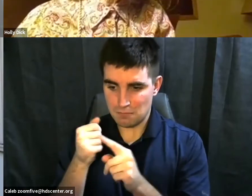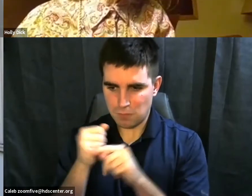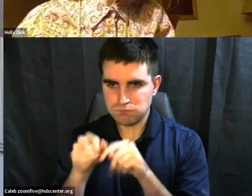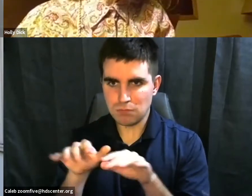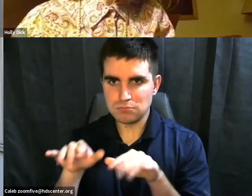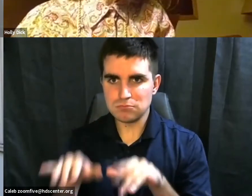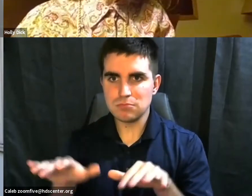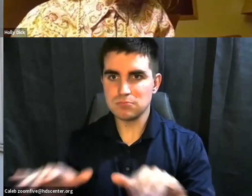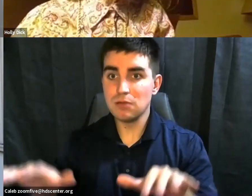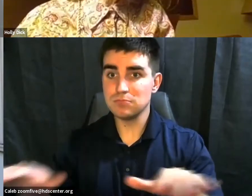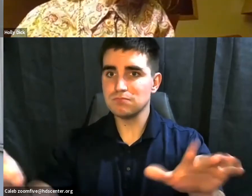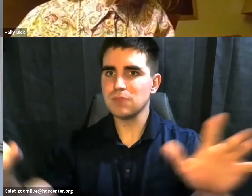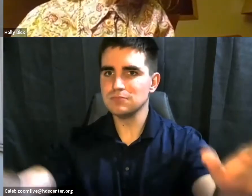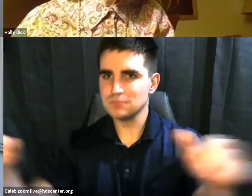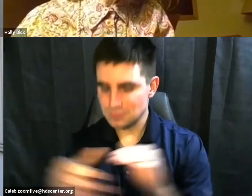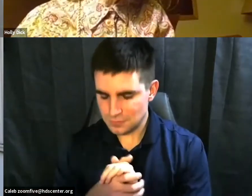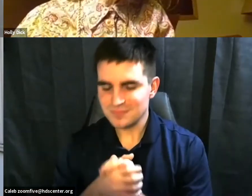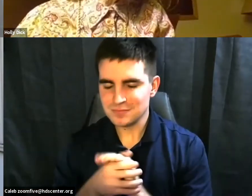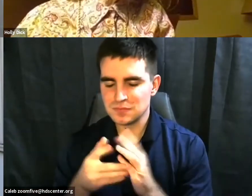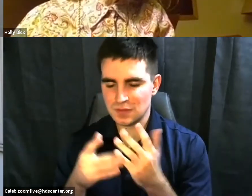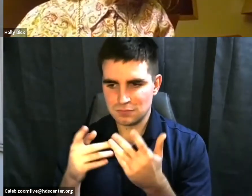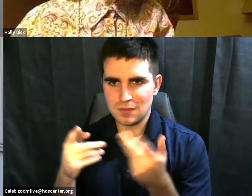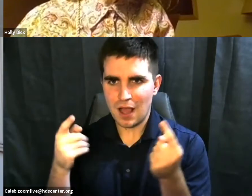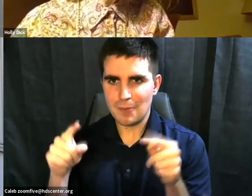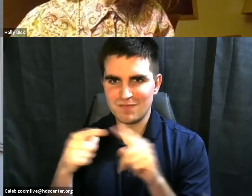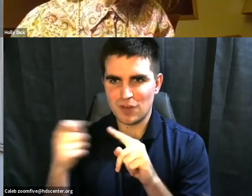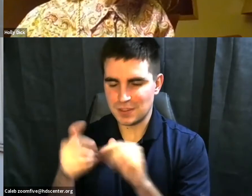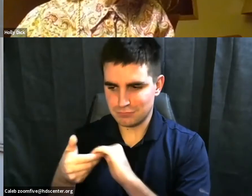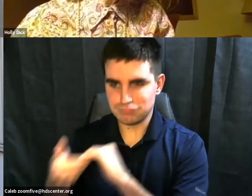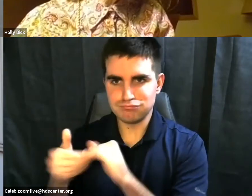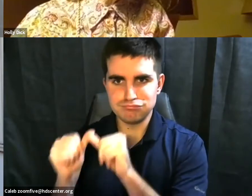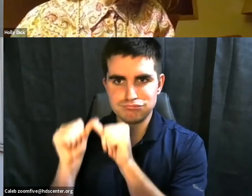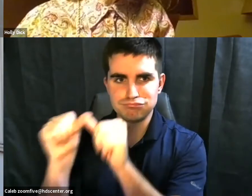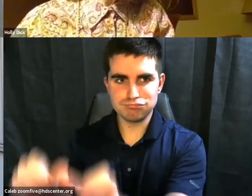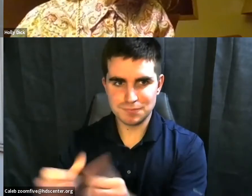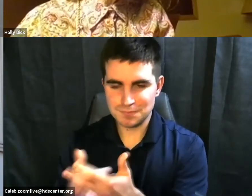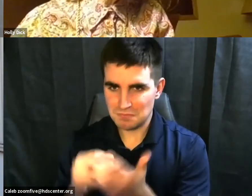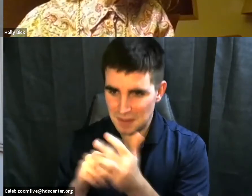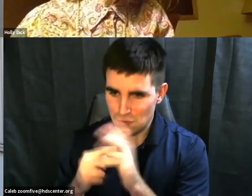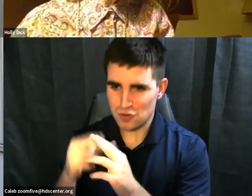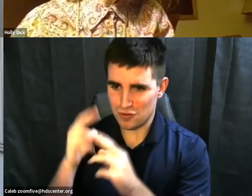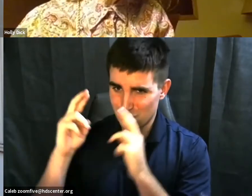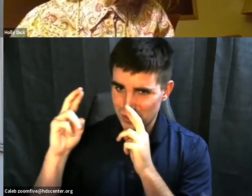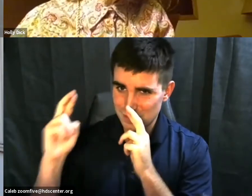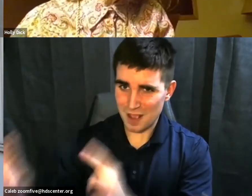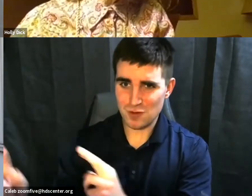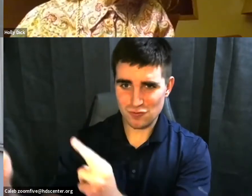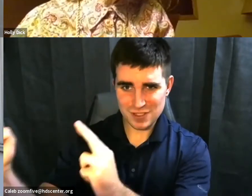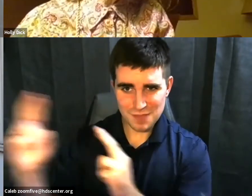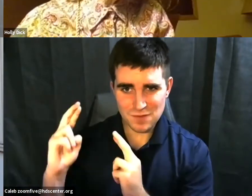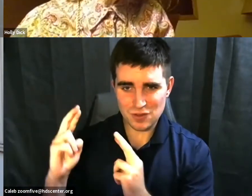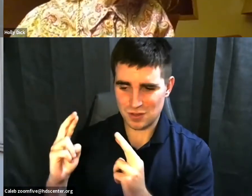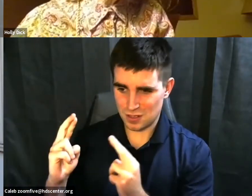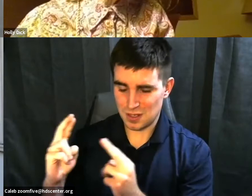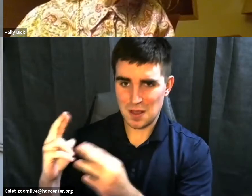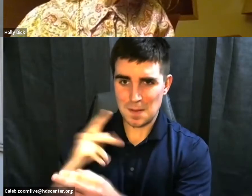resulted from this long-term partnership and meaningful, mutually respectful, inclusive partnership between policymakers and